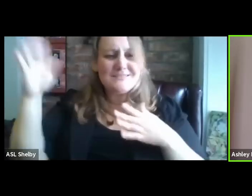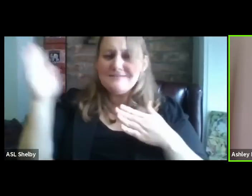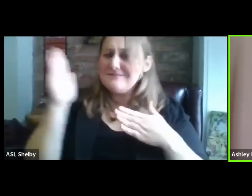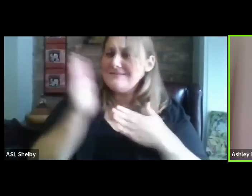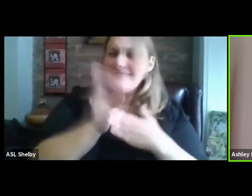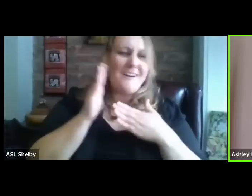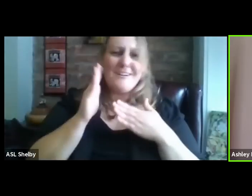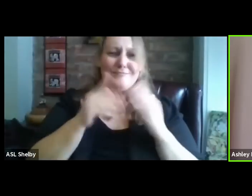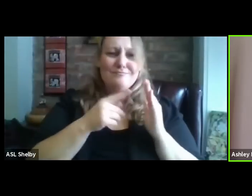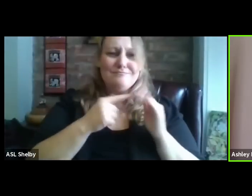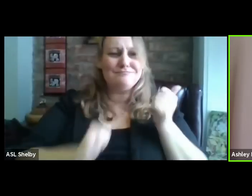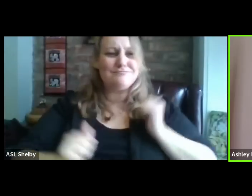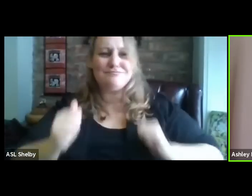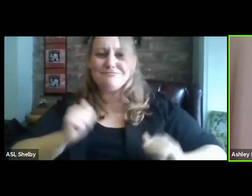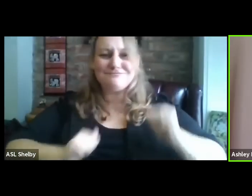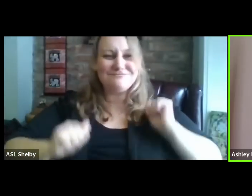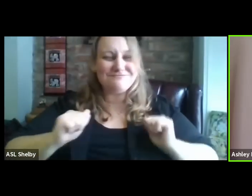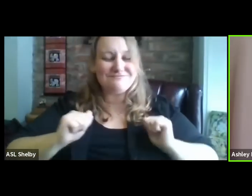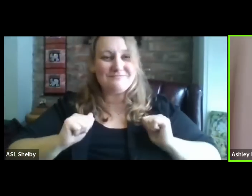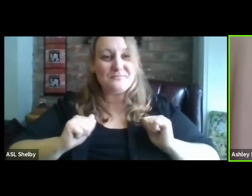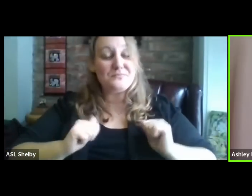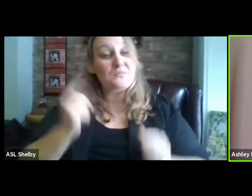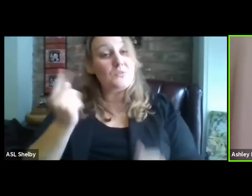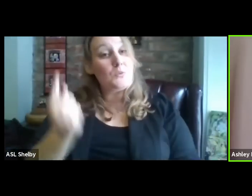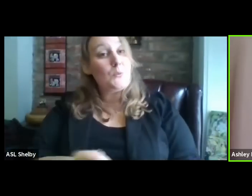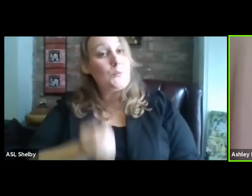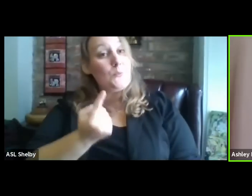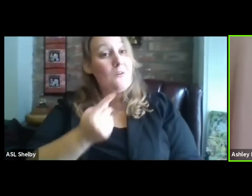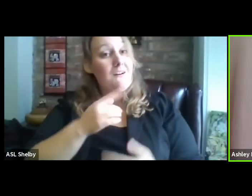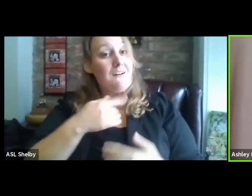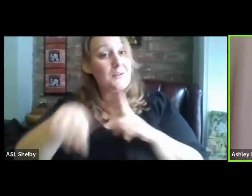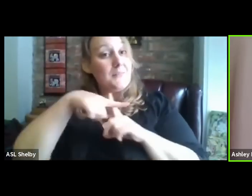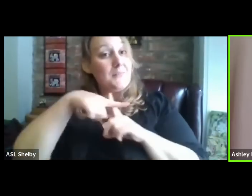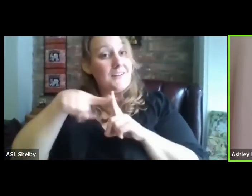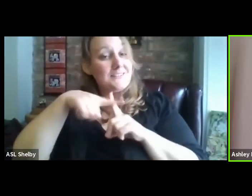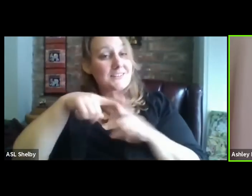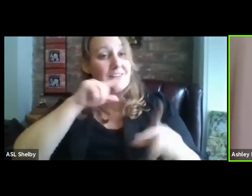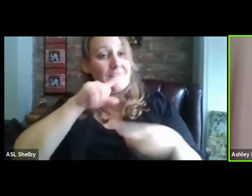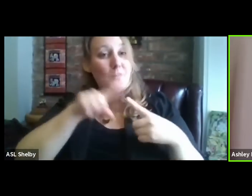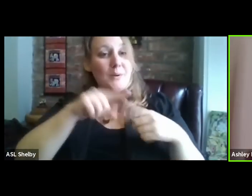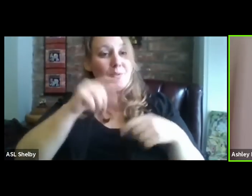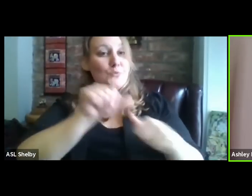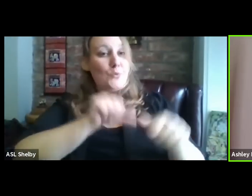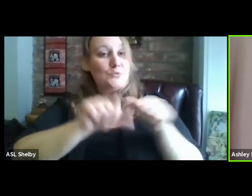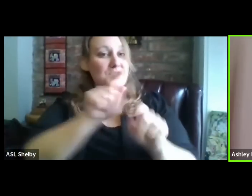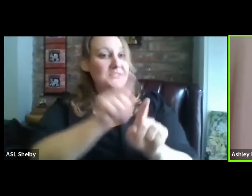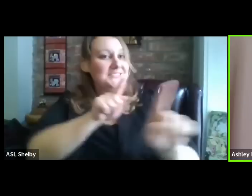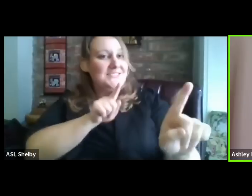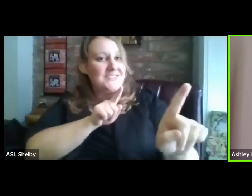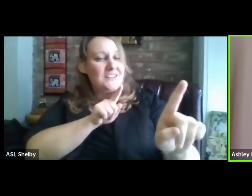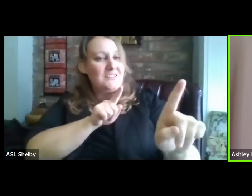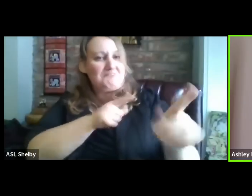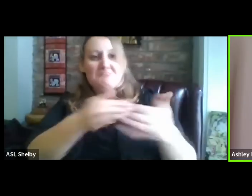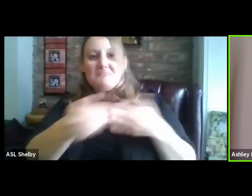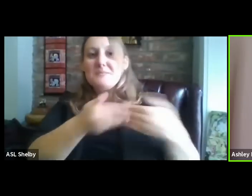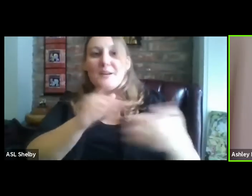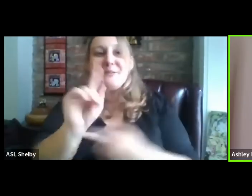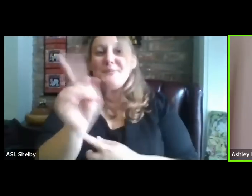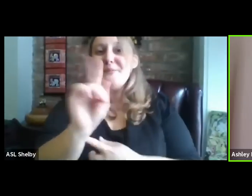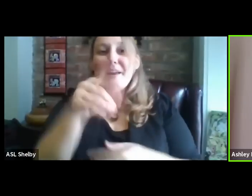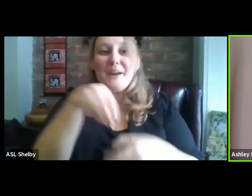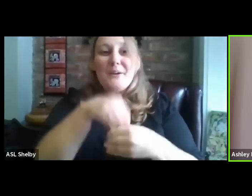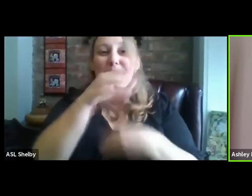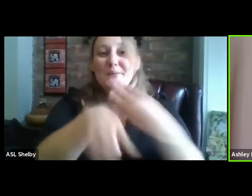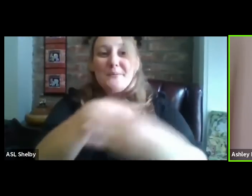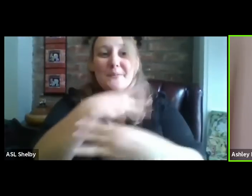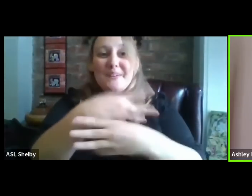physical distancing is that we can actually tune into events from around the world. We can have multiple tabs up and run our